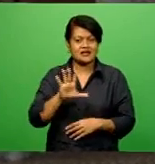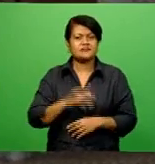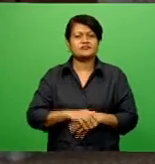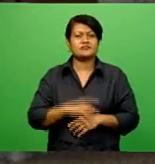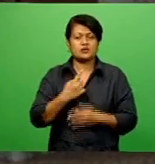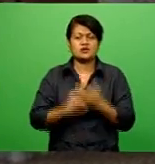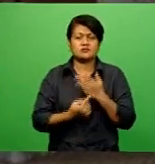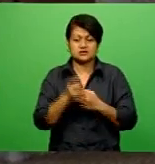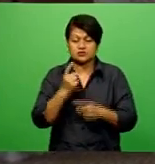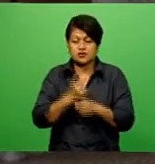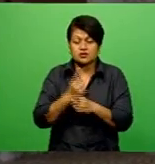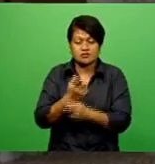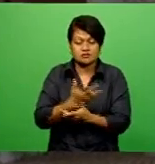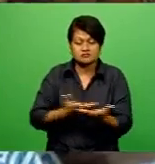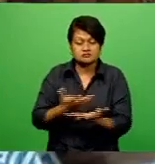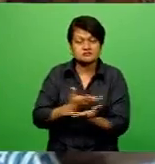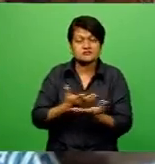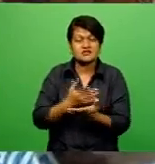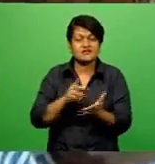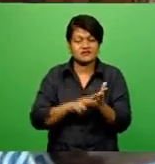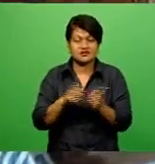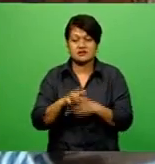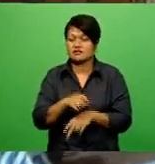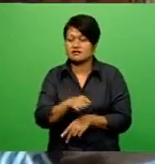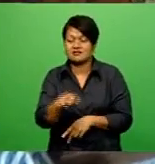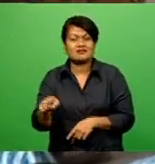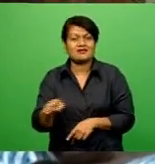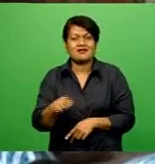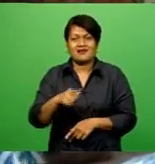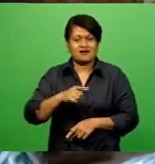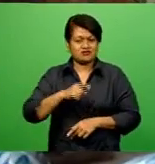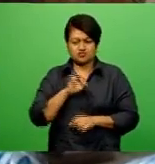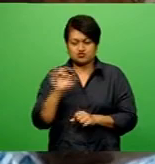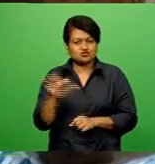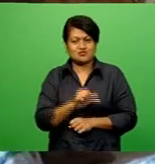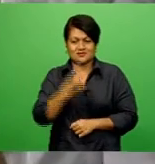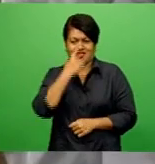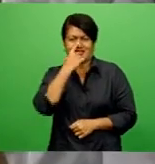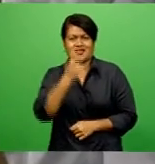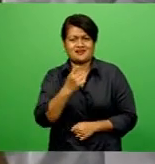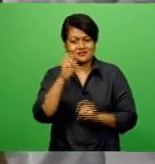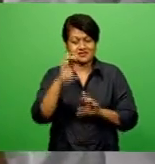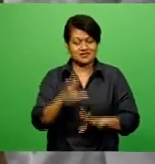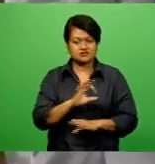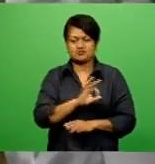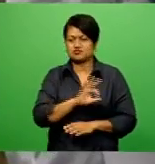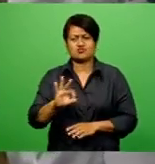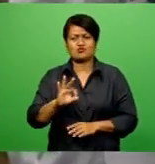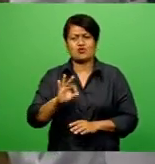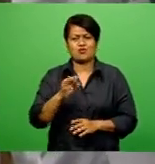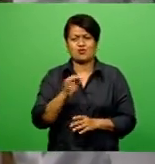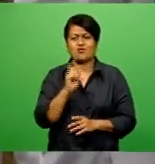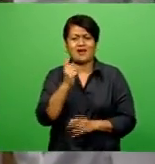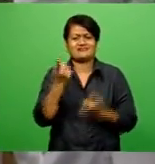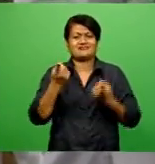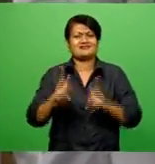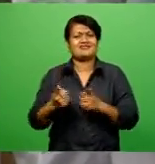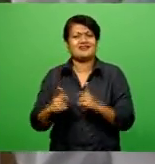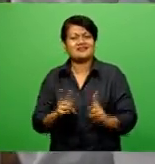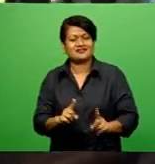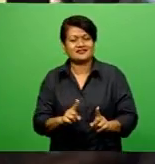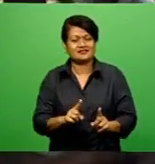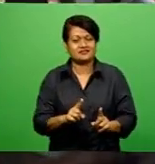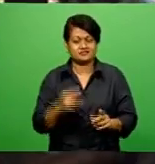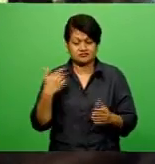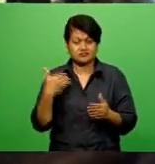Conrote says they are fortunate that no lives were lost during the cyclone. Thank you for enduring these last